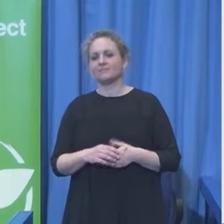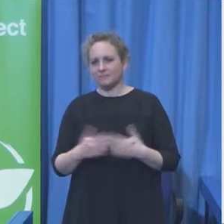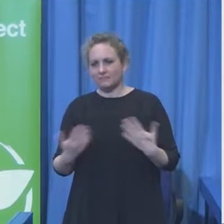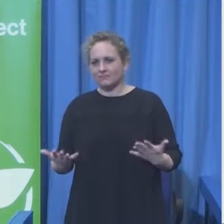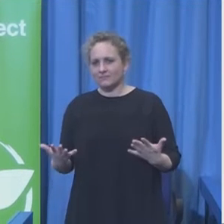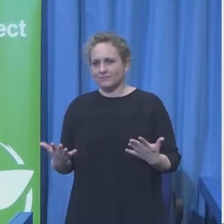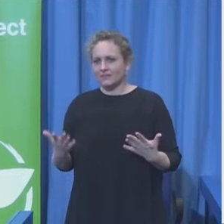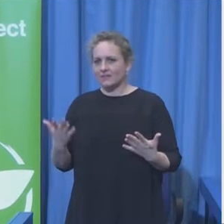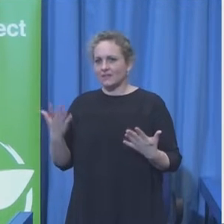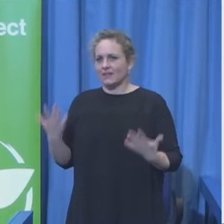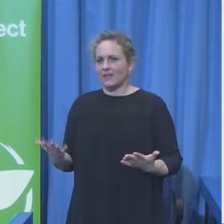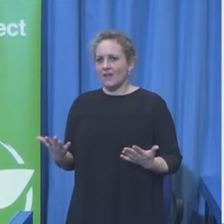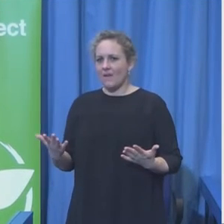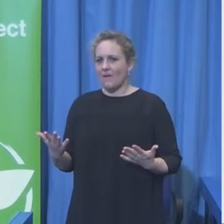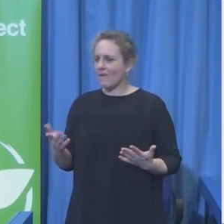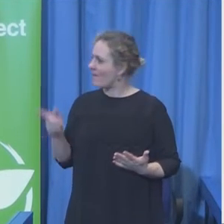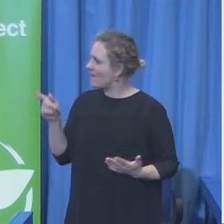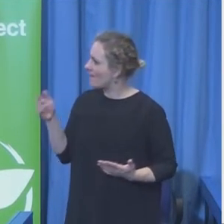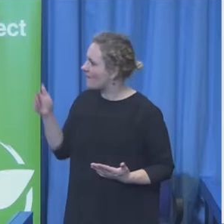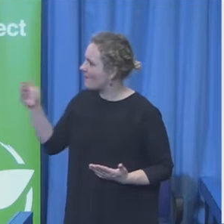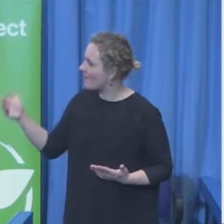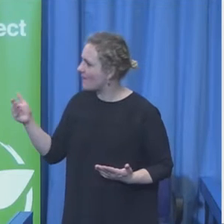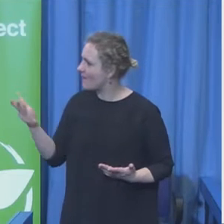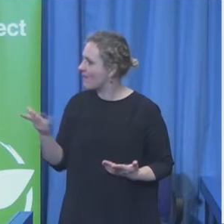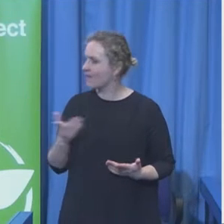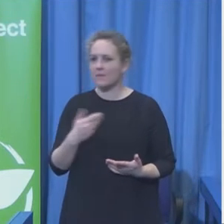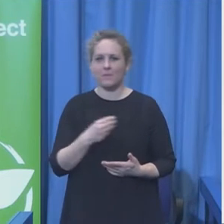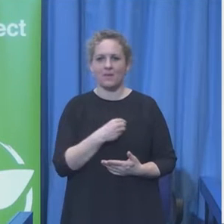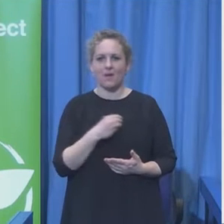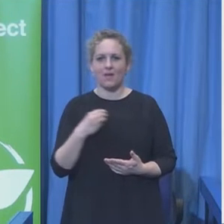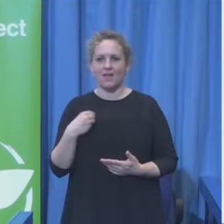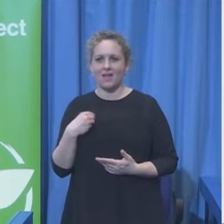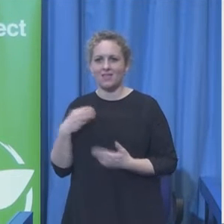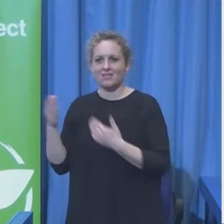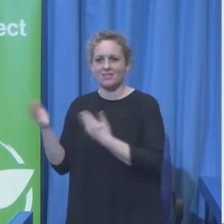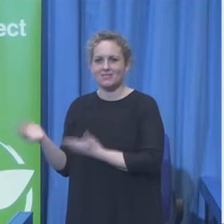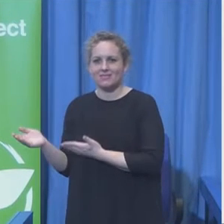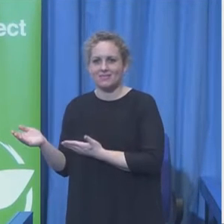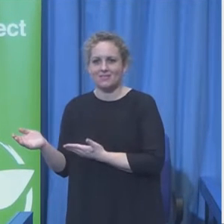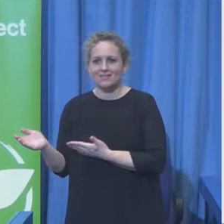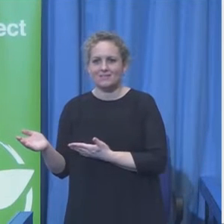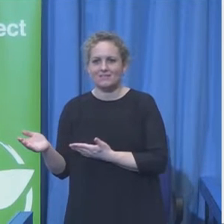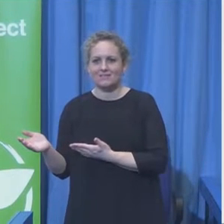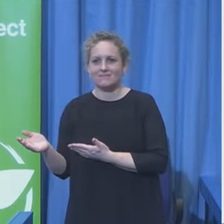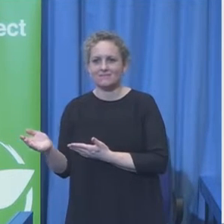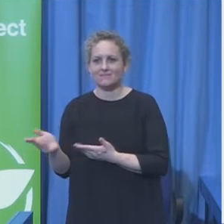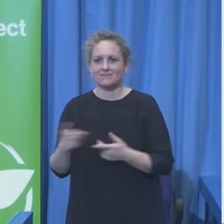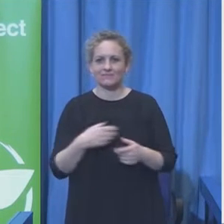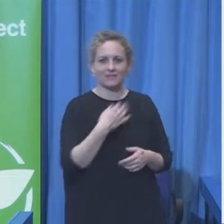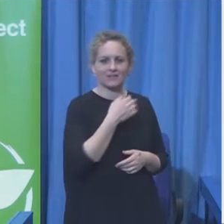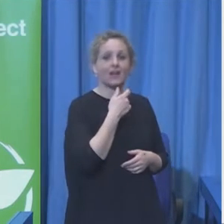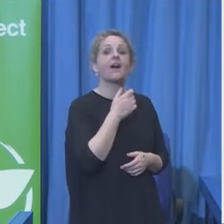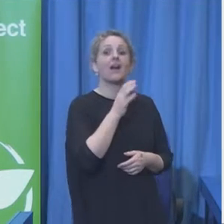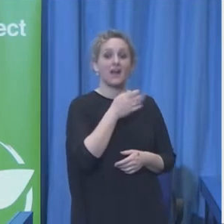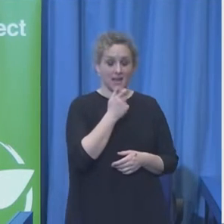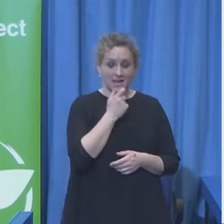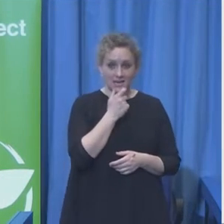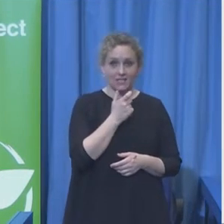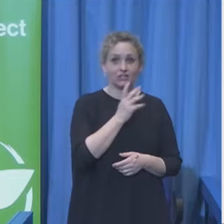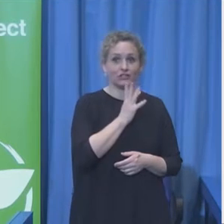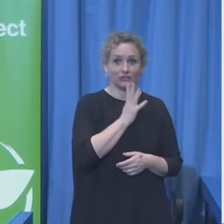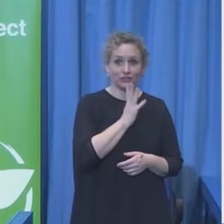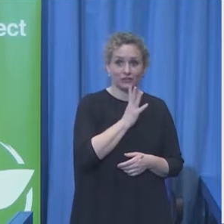next to him, so that means a bit of extra time compared to the other speakers. And the question that we had shared with Mr. Plura is the